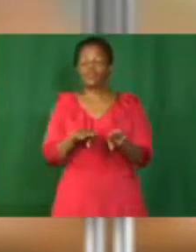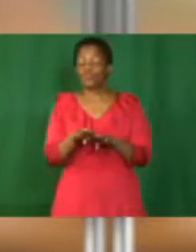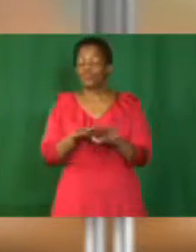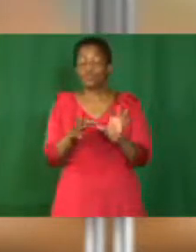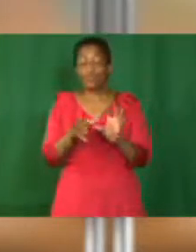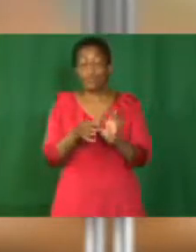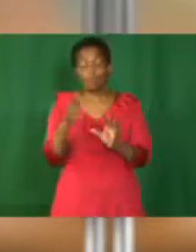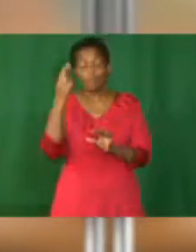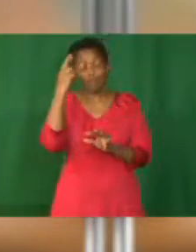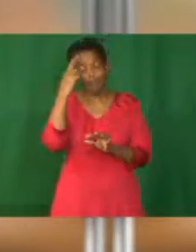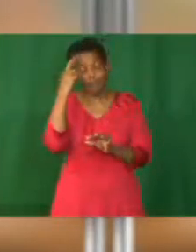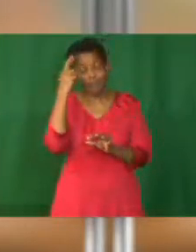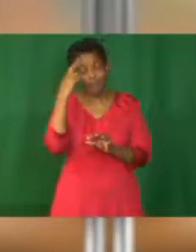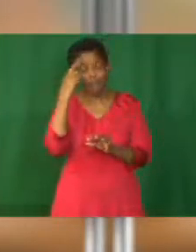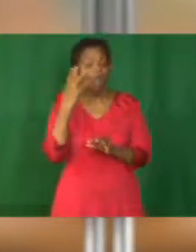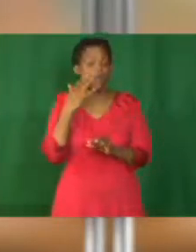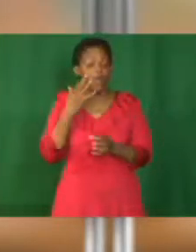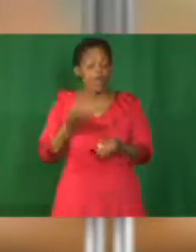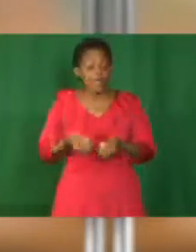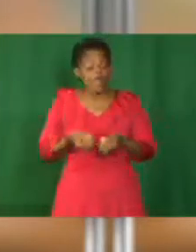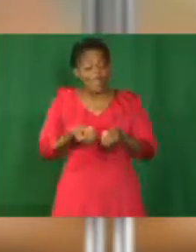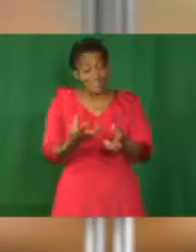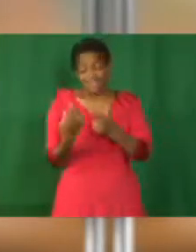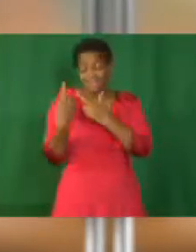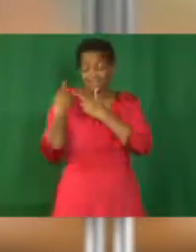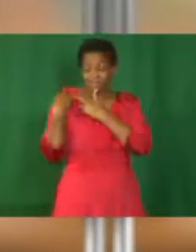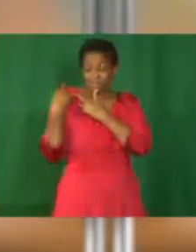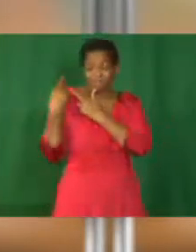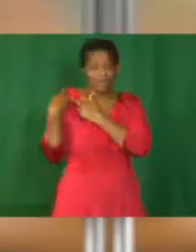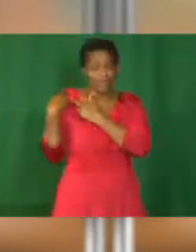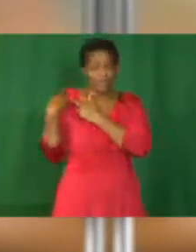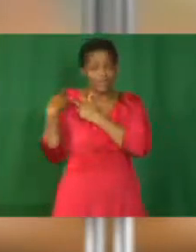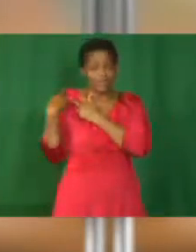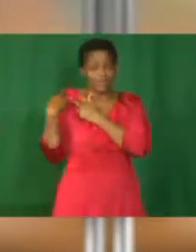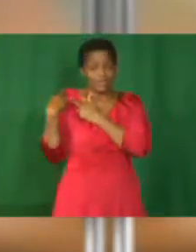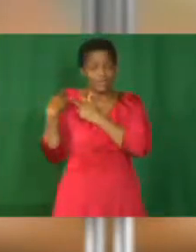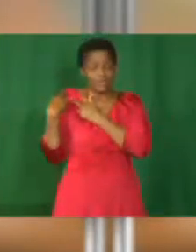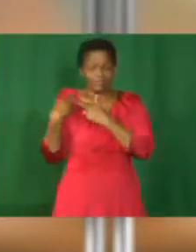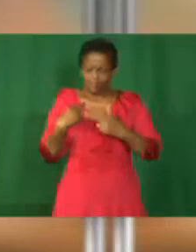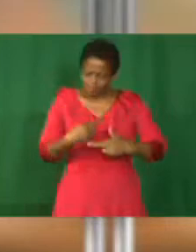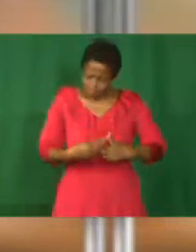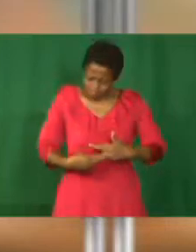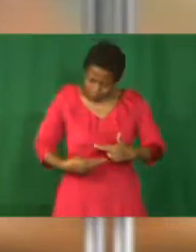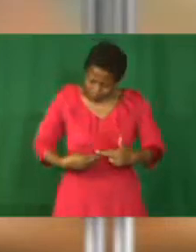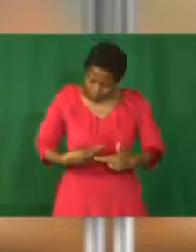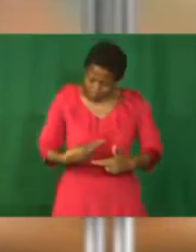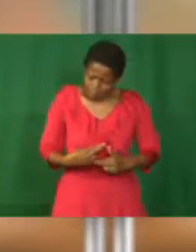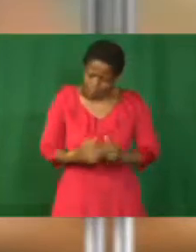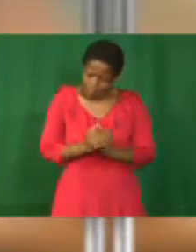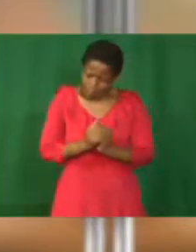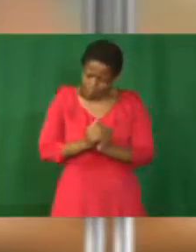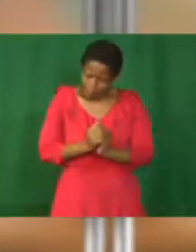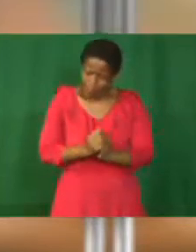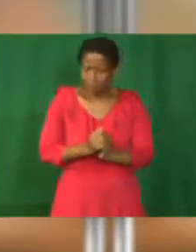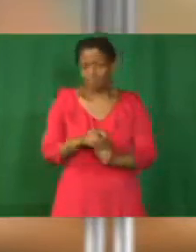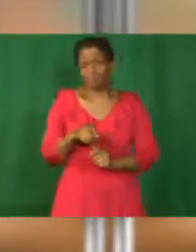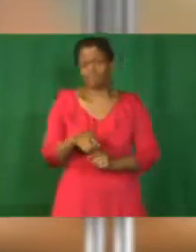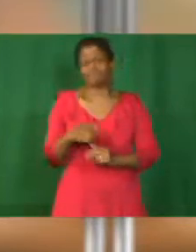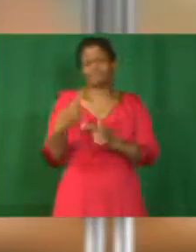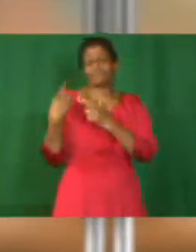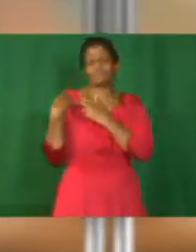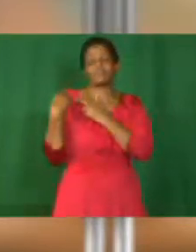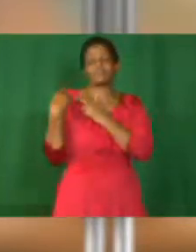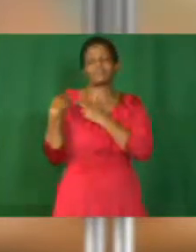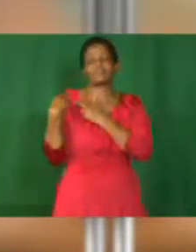take it with kindness, treat it with all the respect in you, because